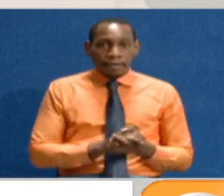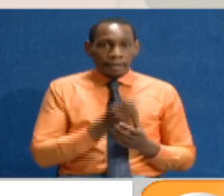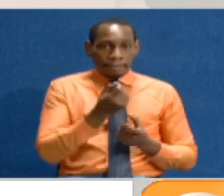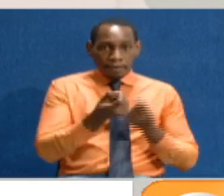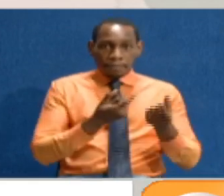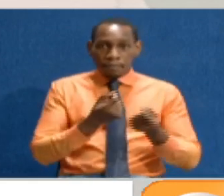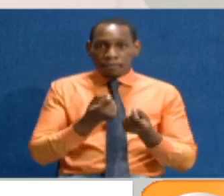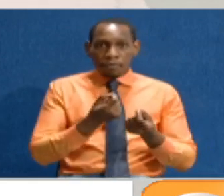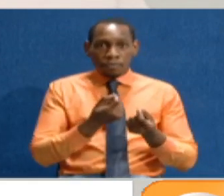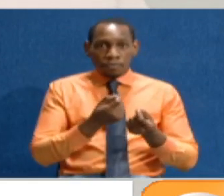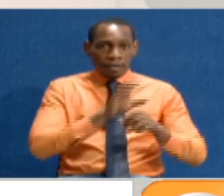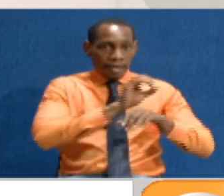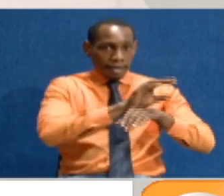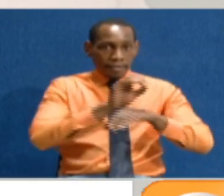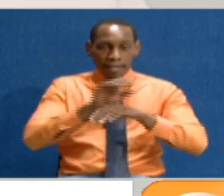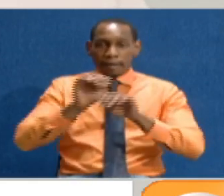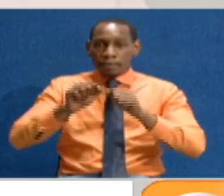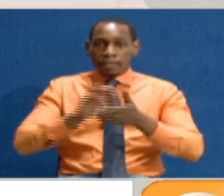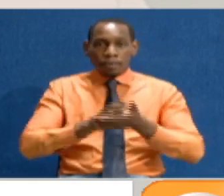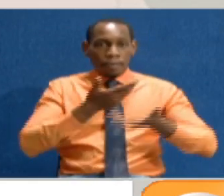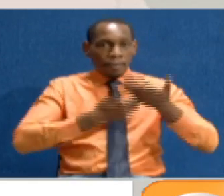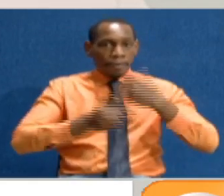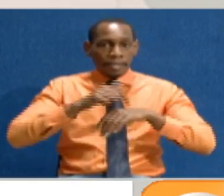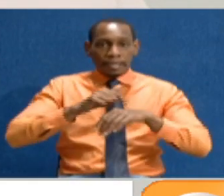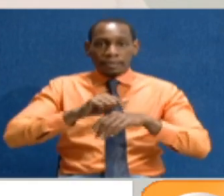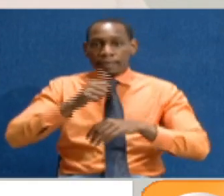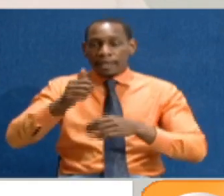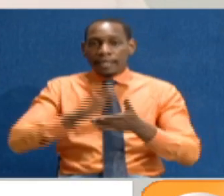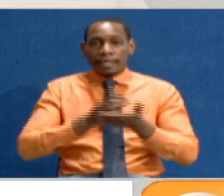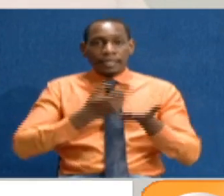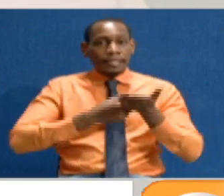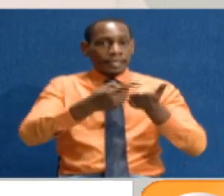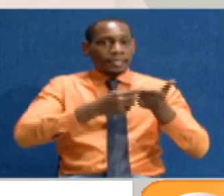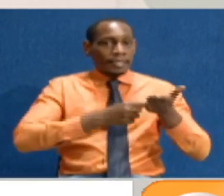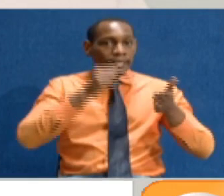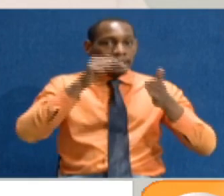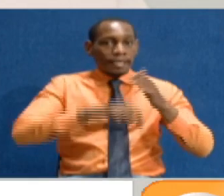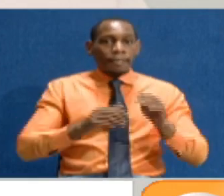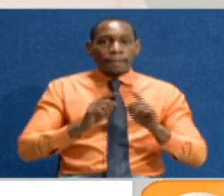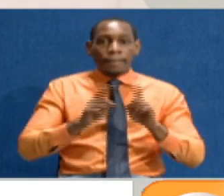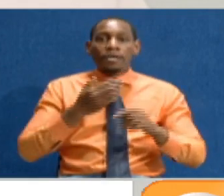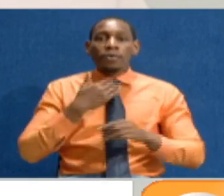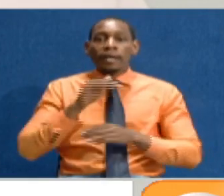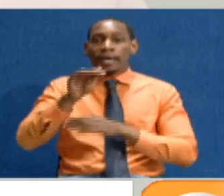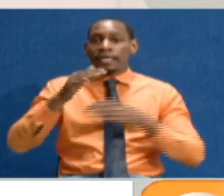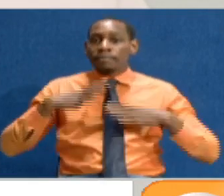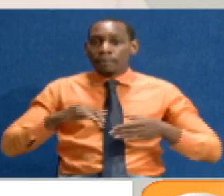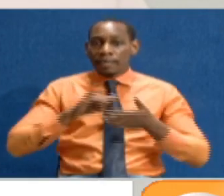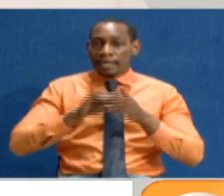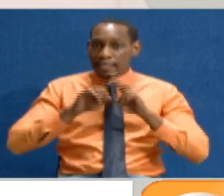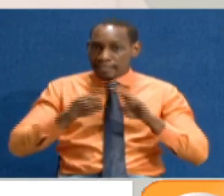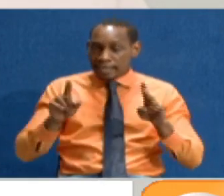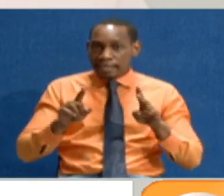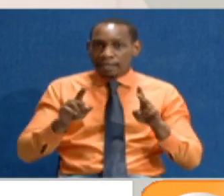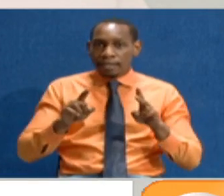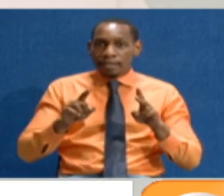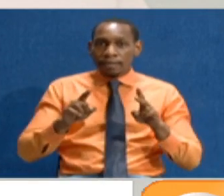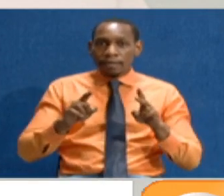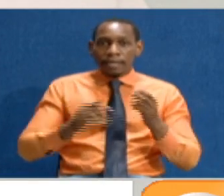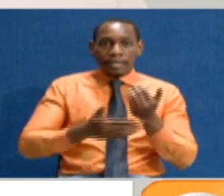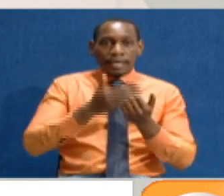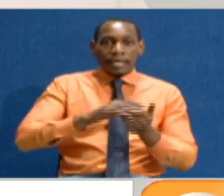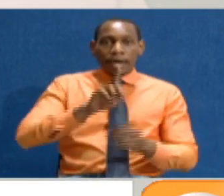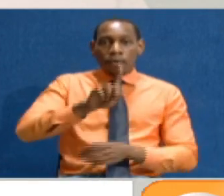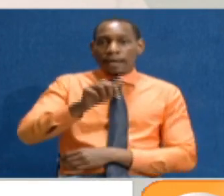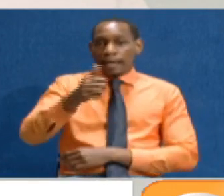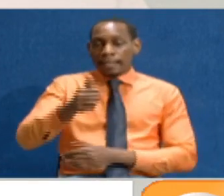of the tips. I'm sure we can spend more time and at another time really go deeper, but I want to ask people, let us start becoming empathetic to